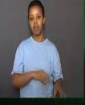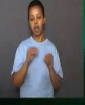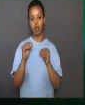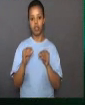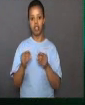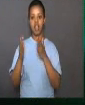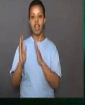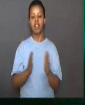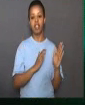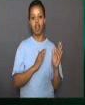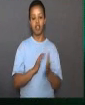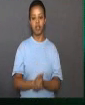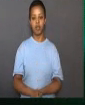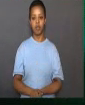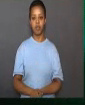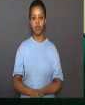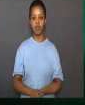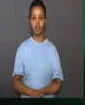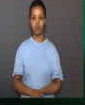Students, let's get ready.